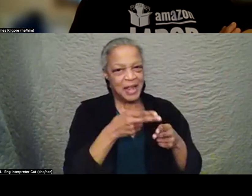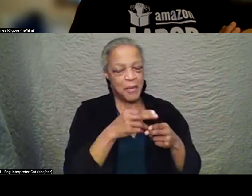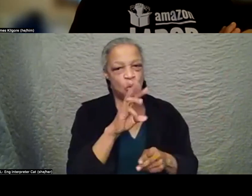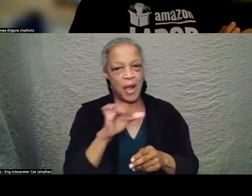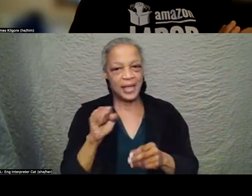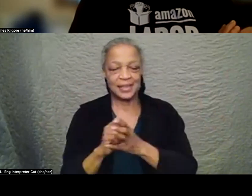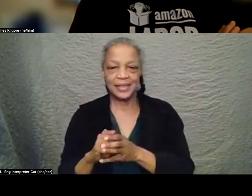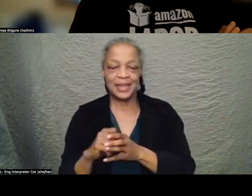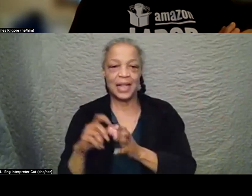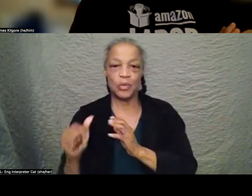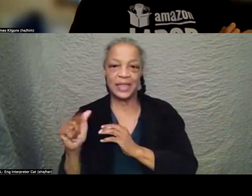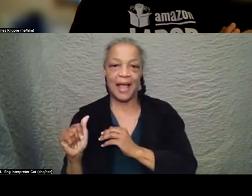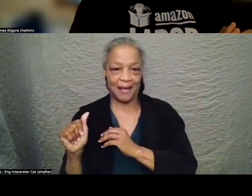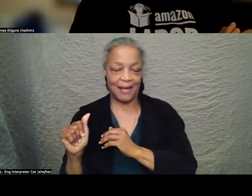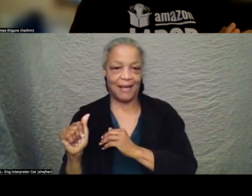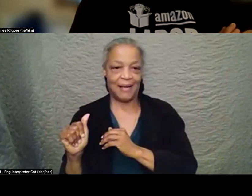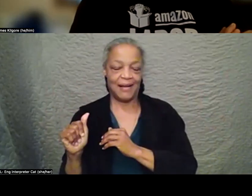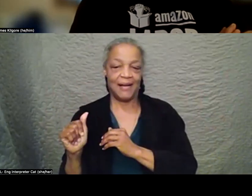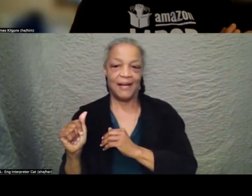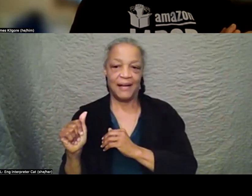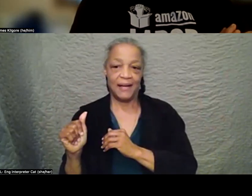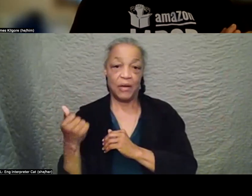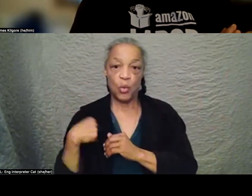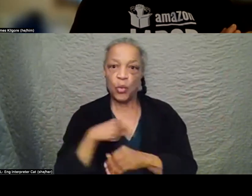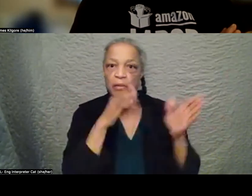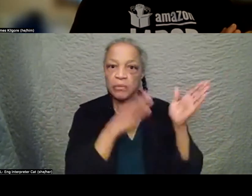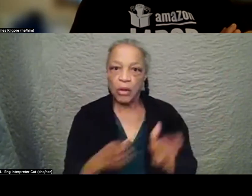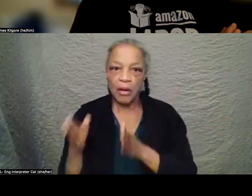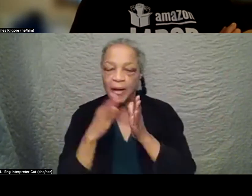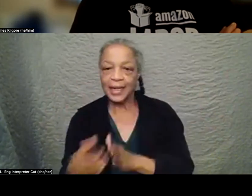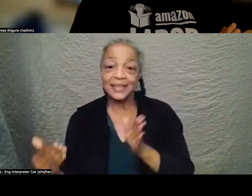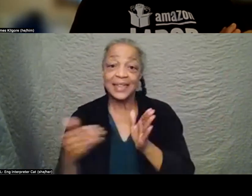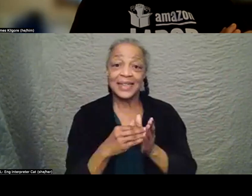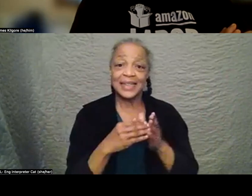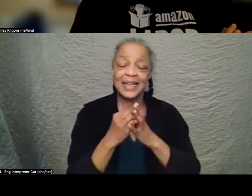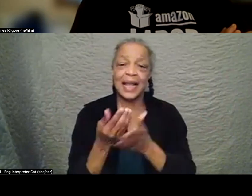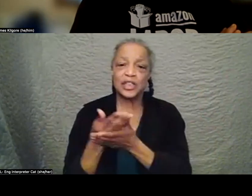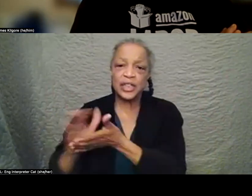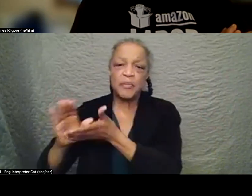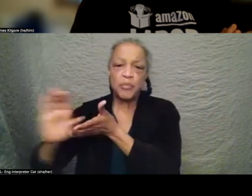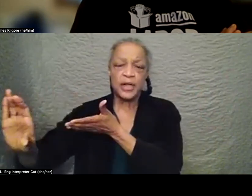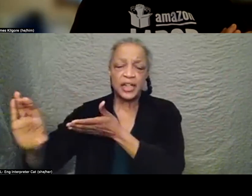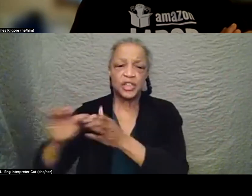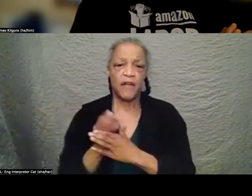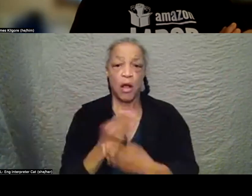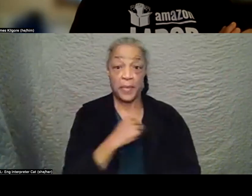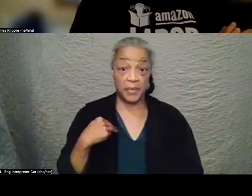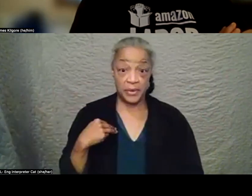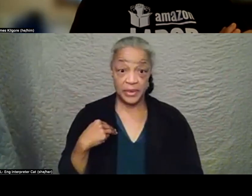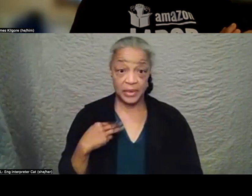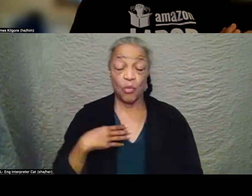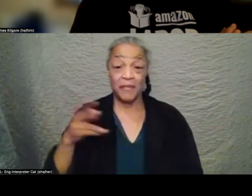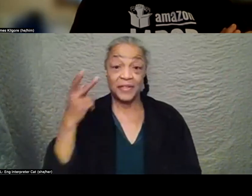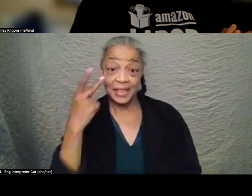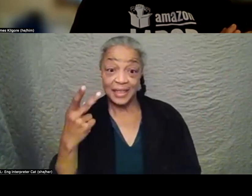Louisiana. And, you know, we were organizing against the deportations of our members. And so little by little, what we were seeing is that